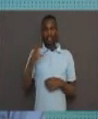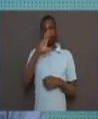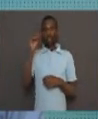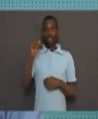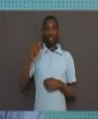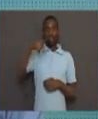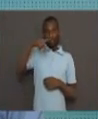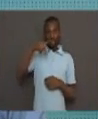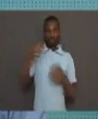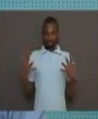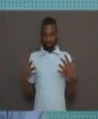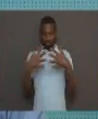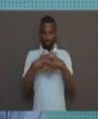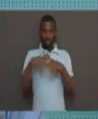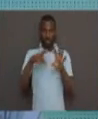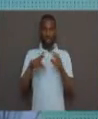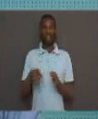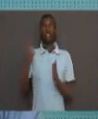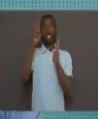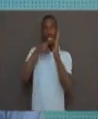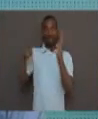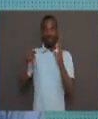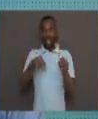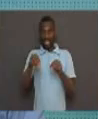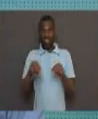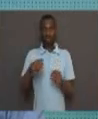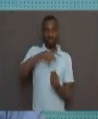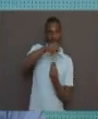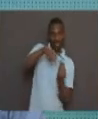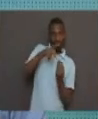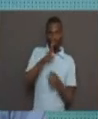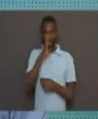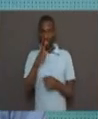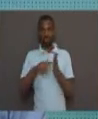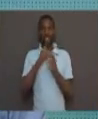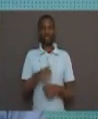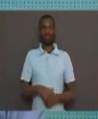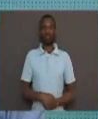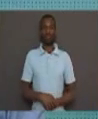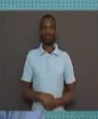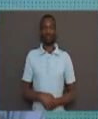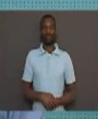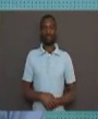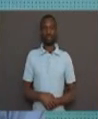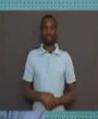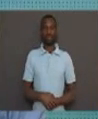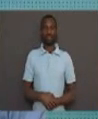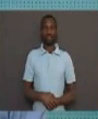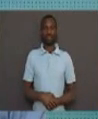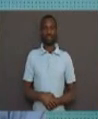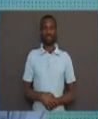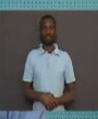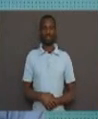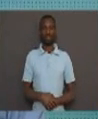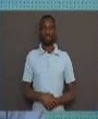As the radioactive particles emitted by the radium strike the zinc, they